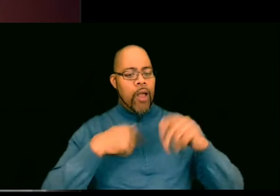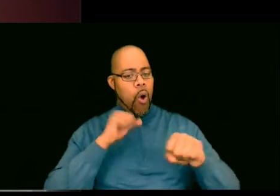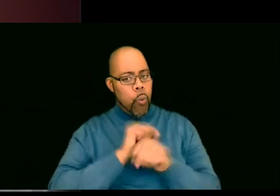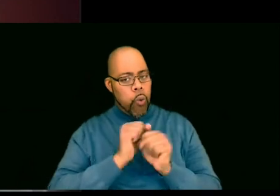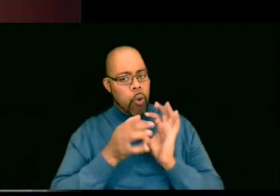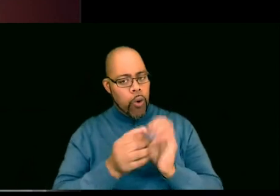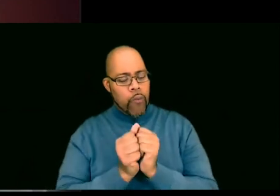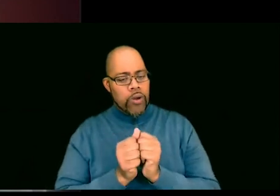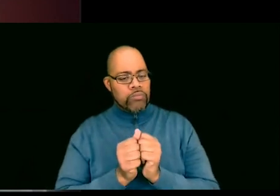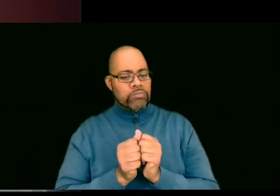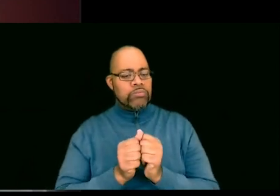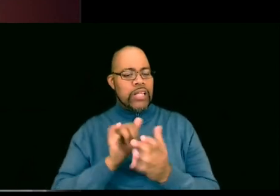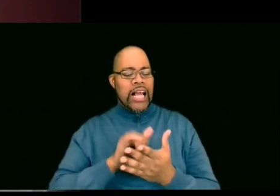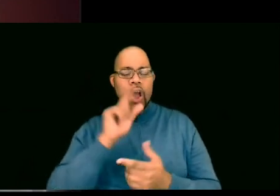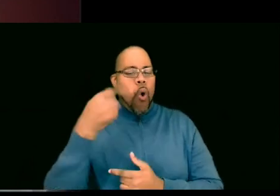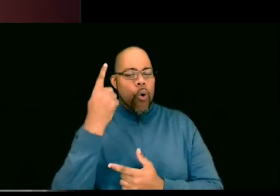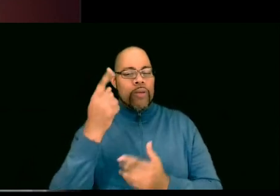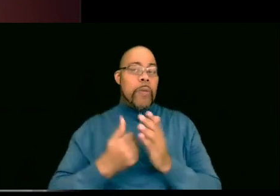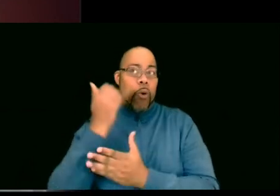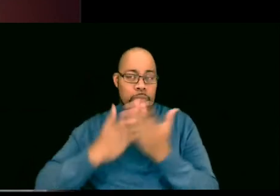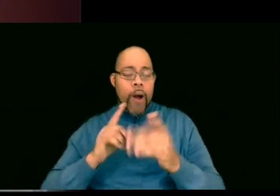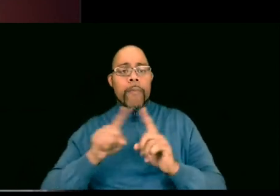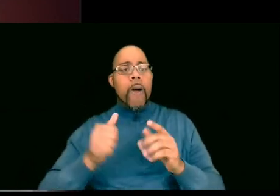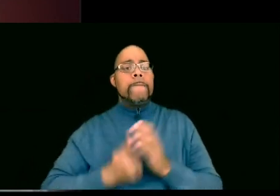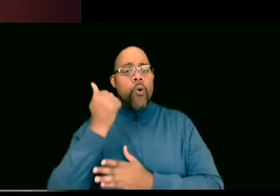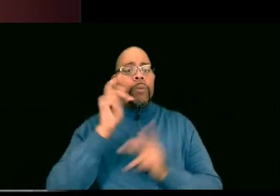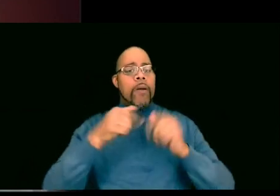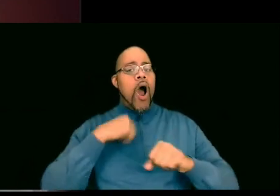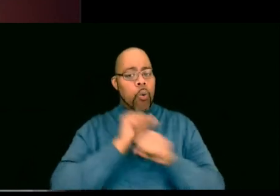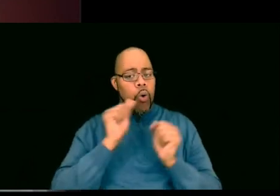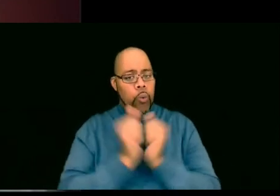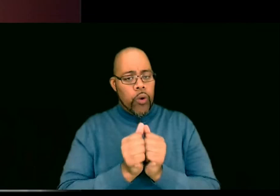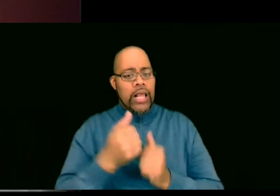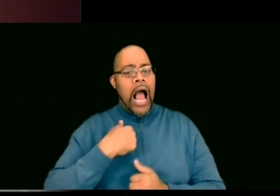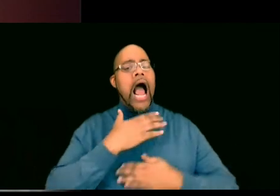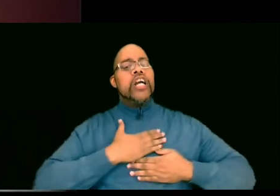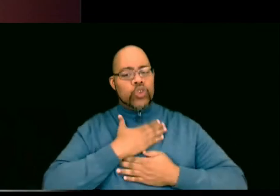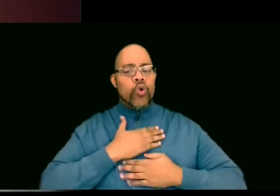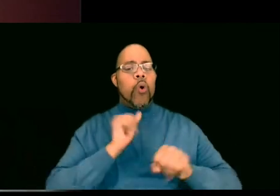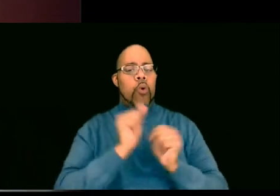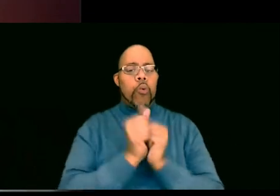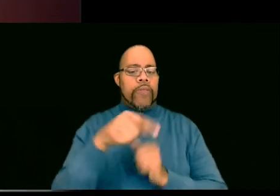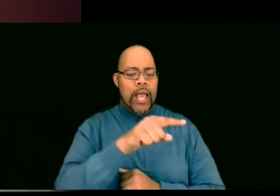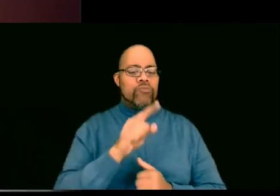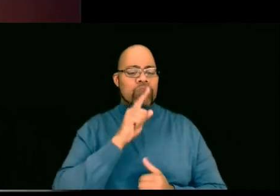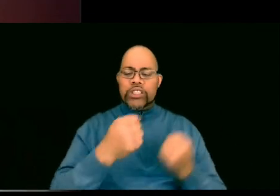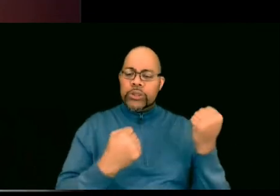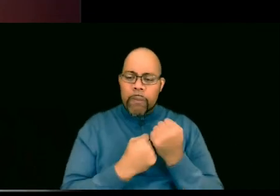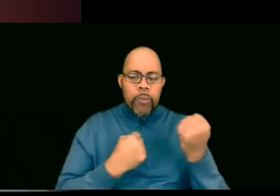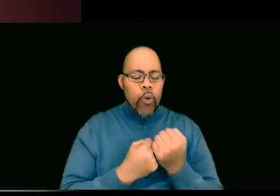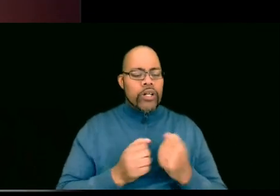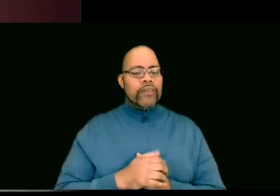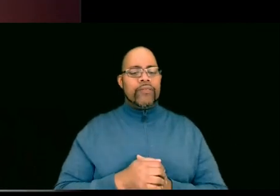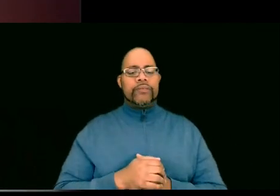the people I worked with for the most part, and not just for the most part. Most of the people I worked with, I enjoyed working with. They